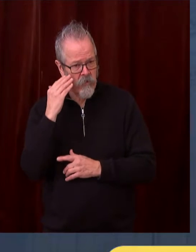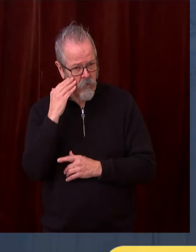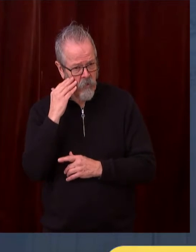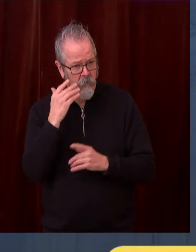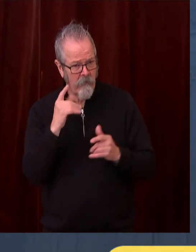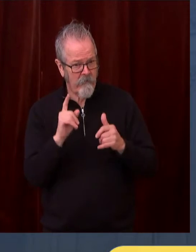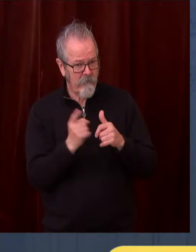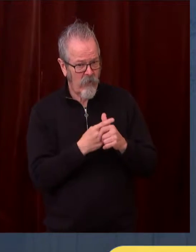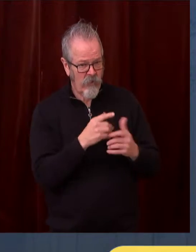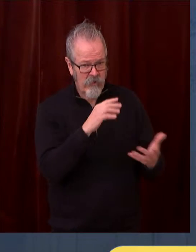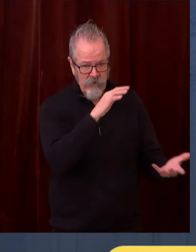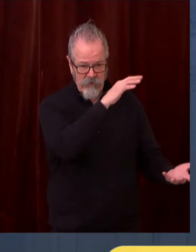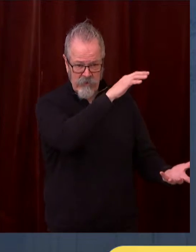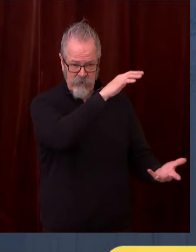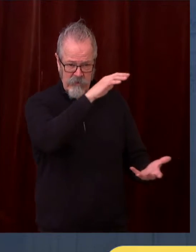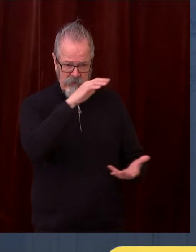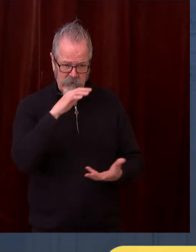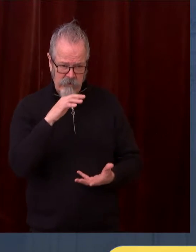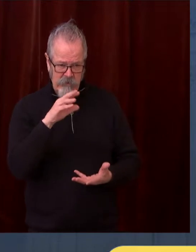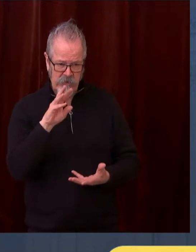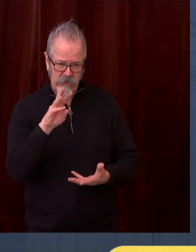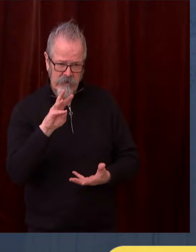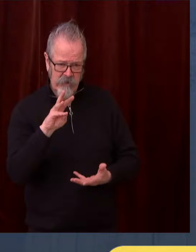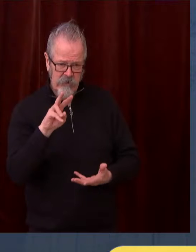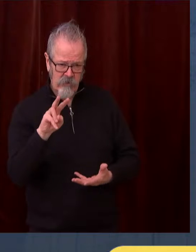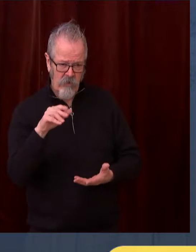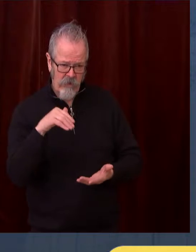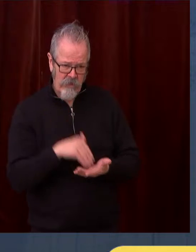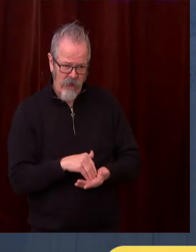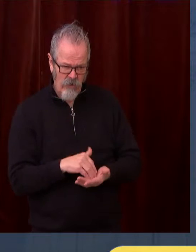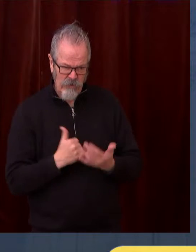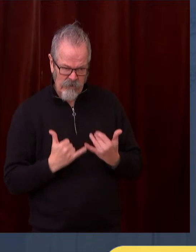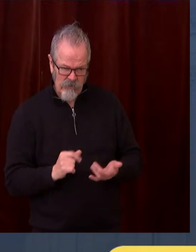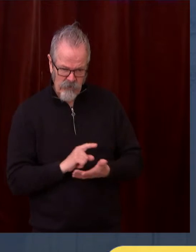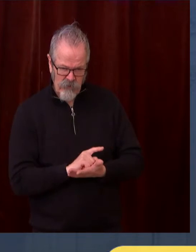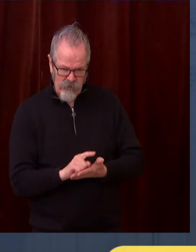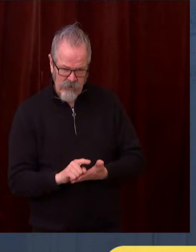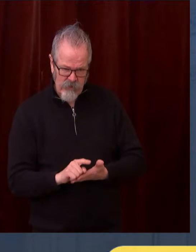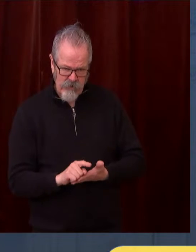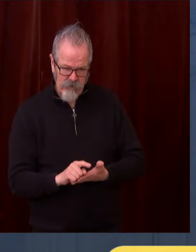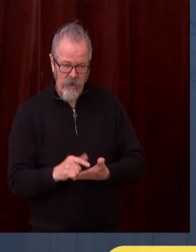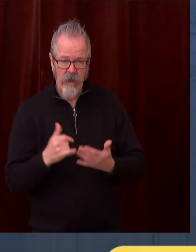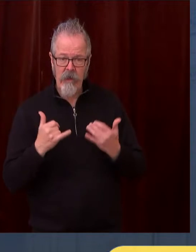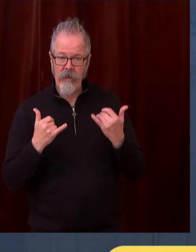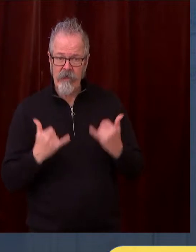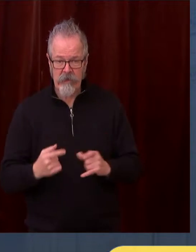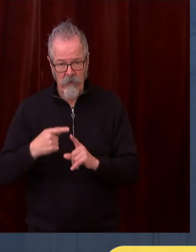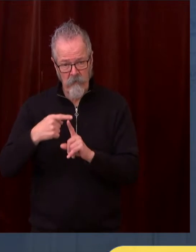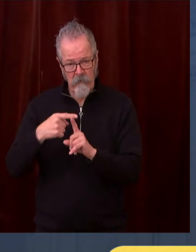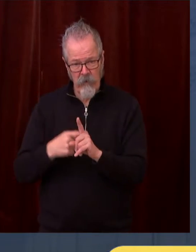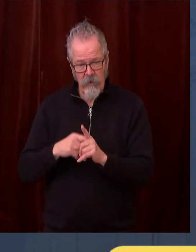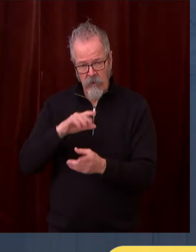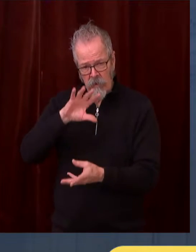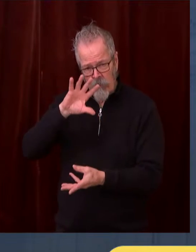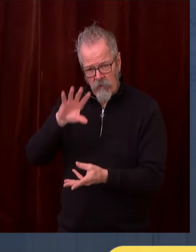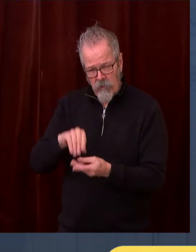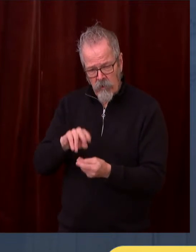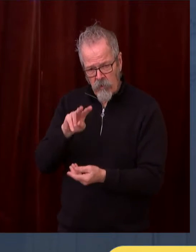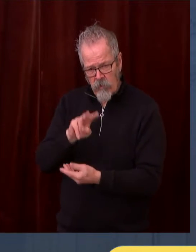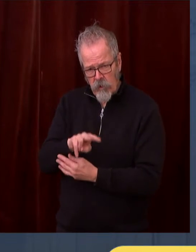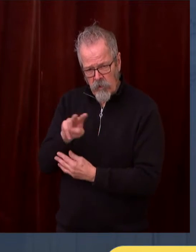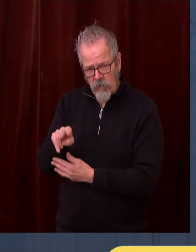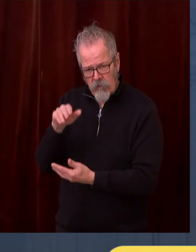of 222,000 by the end of the month. Health officials have said there's an estimated 300,000 high-risk healthcare workers in the